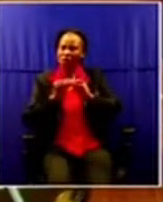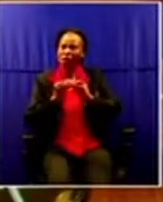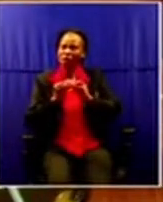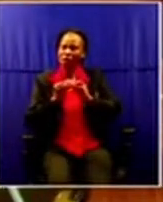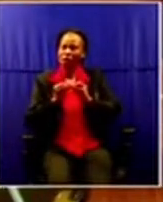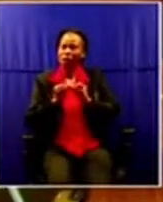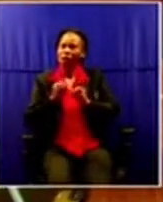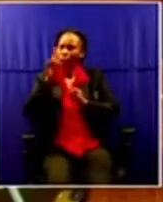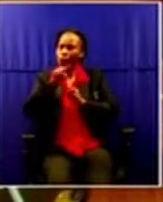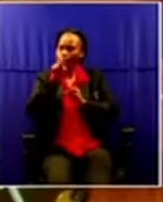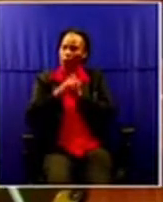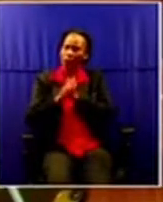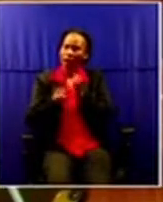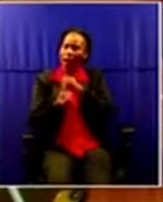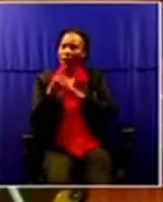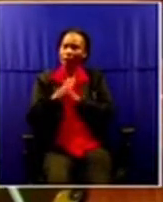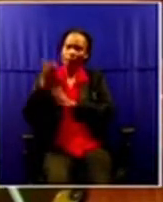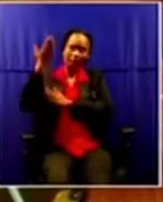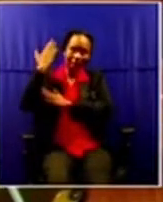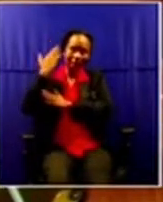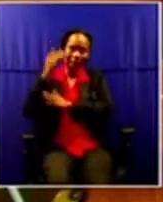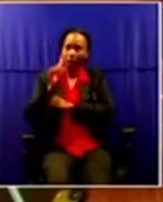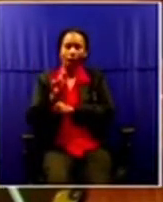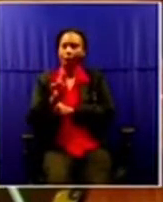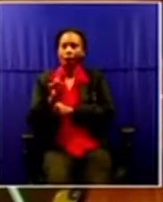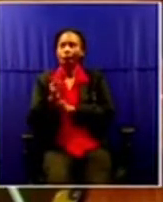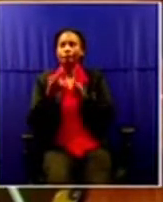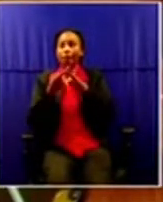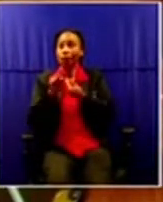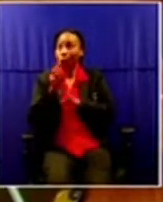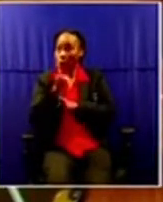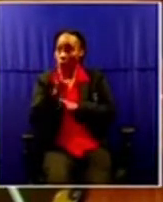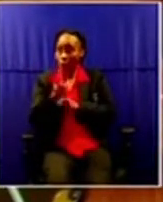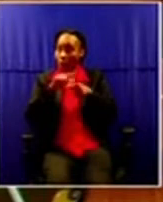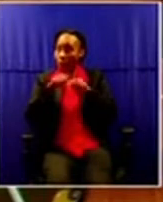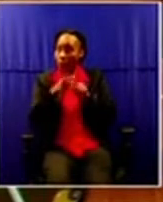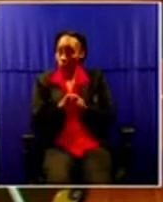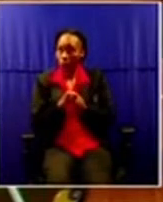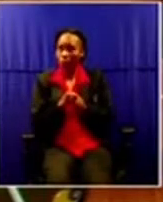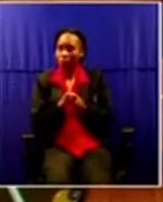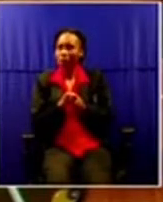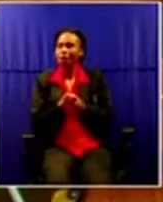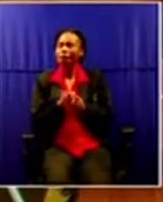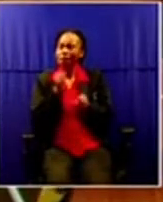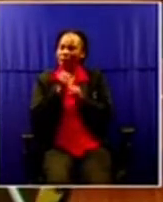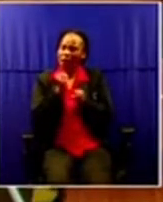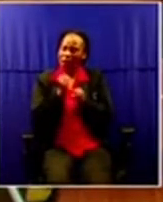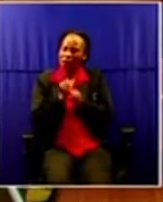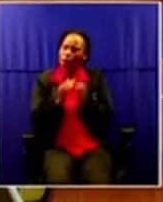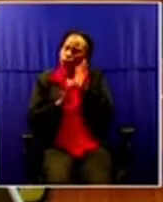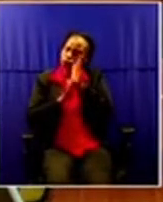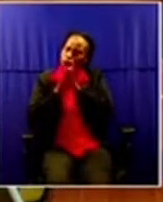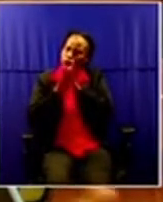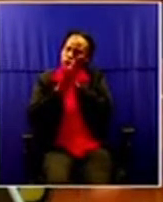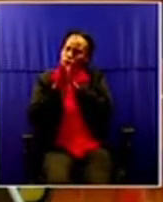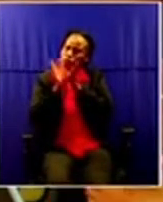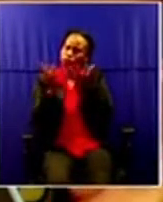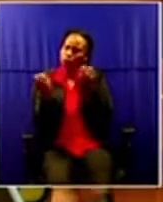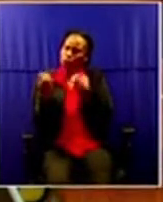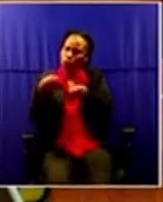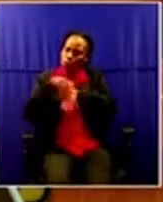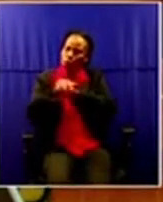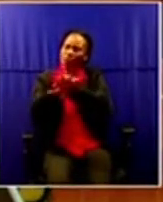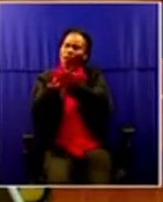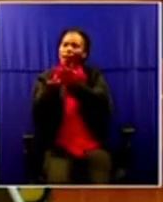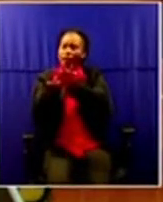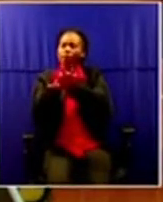It is also about building a prosperous and a more inclusive future, a future that